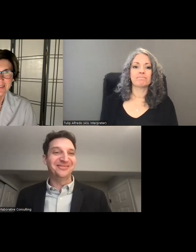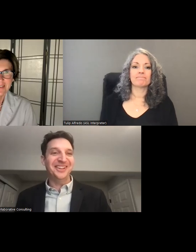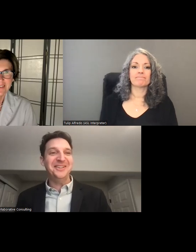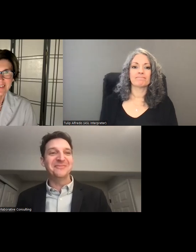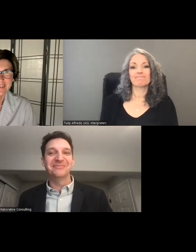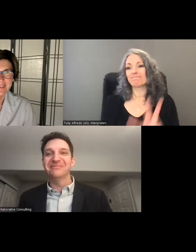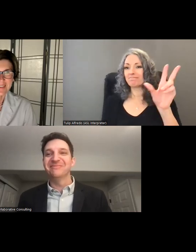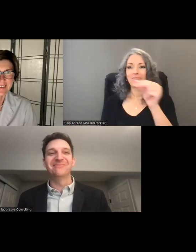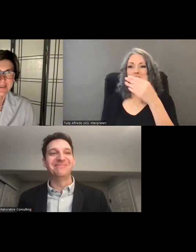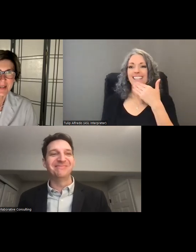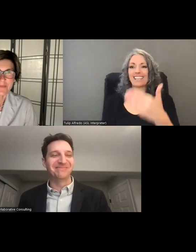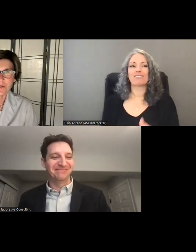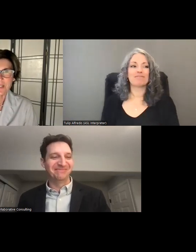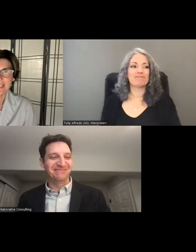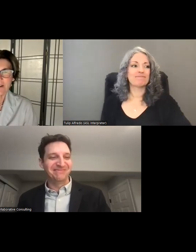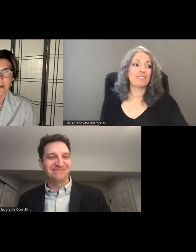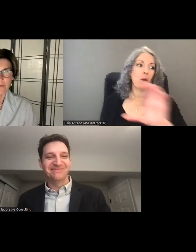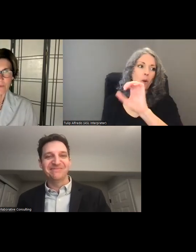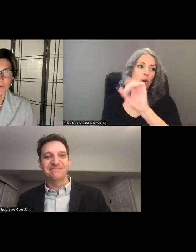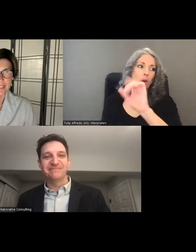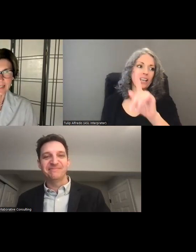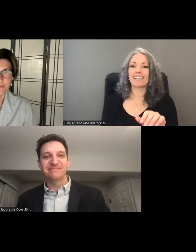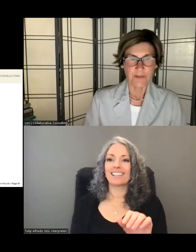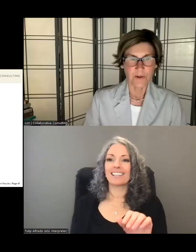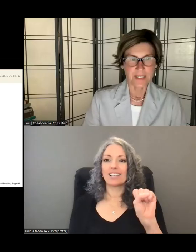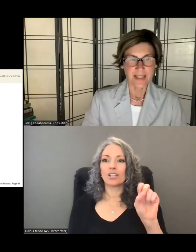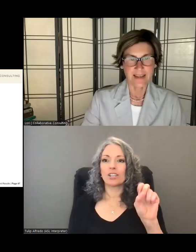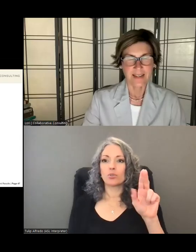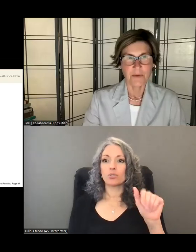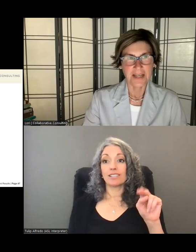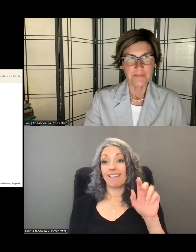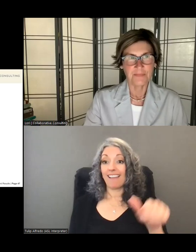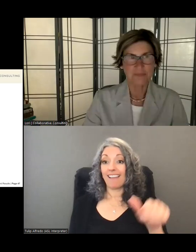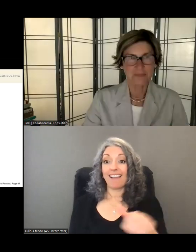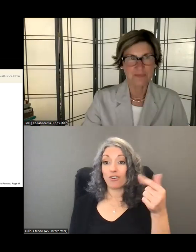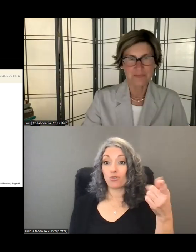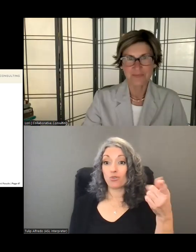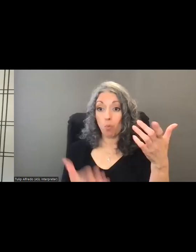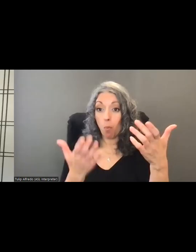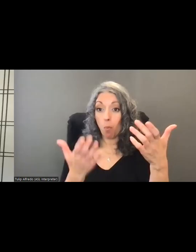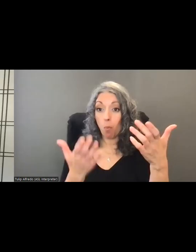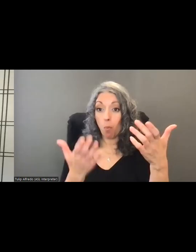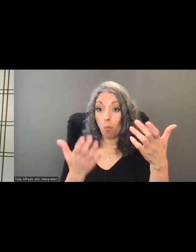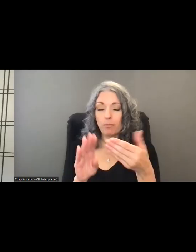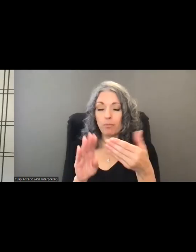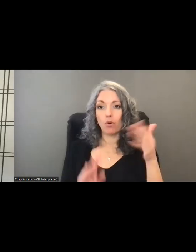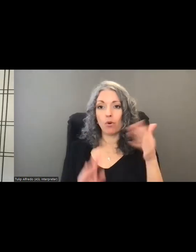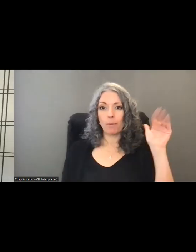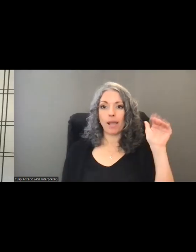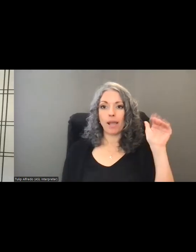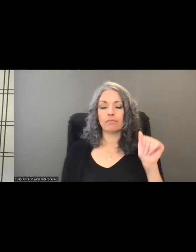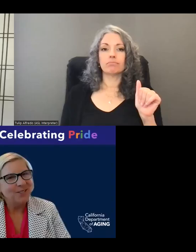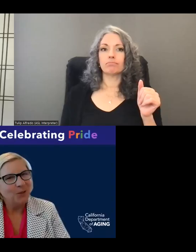No, thank you. Okay, Susan, how about from you? Anything before we say goodbye? Just final thanks to